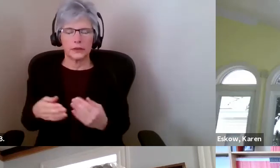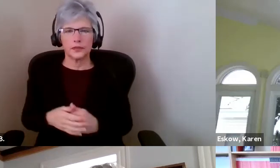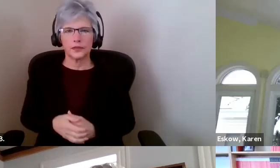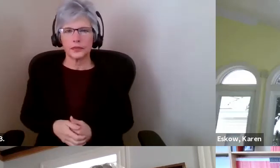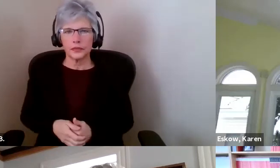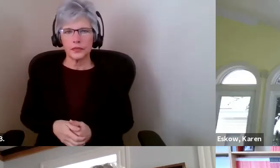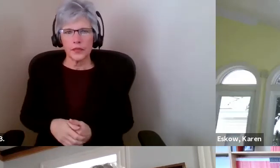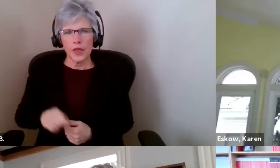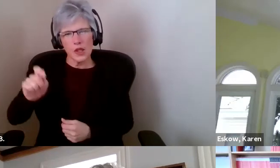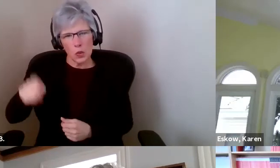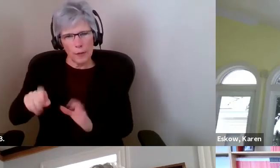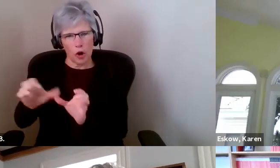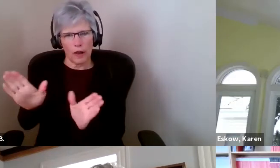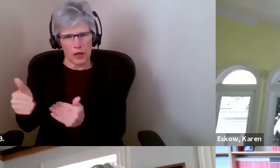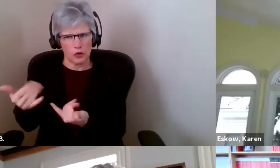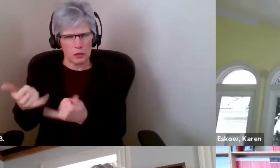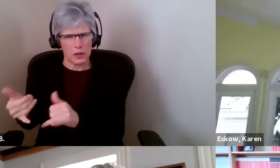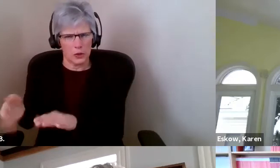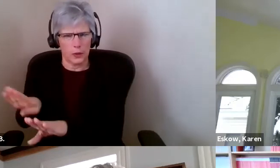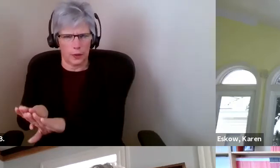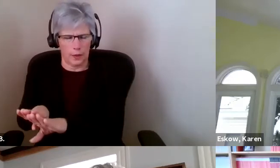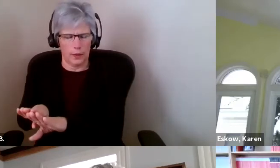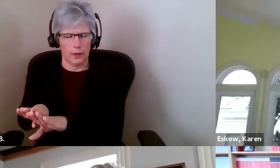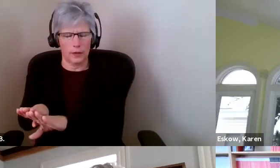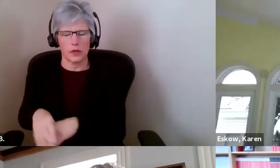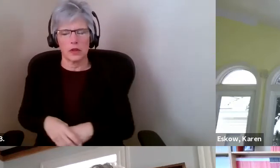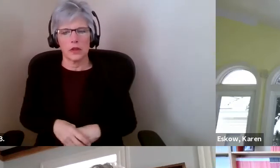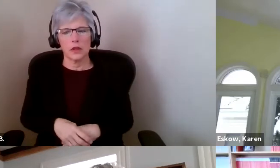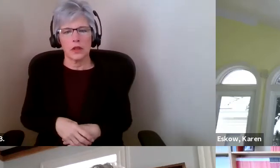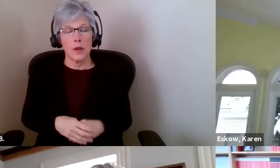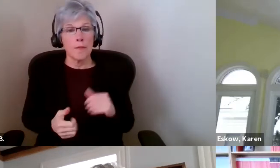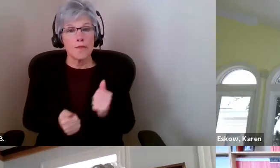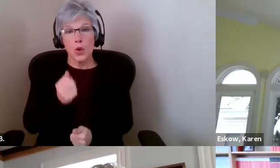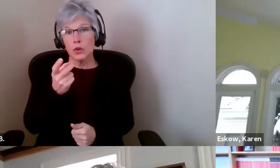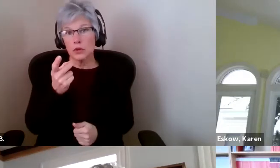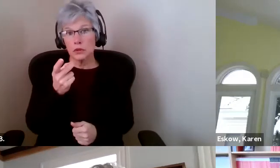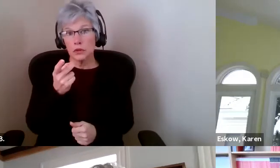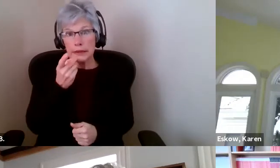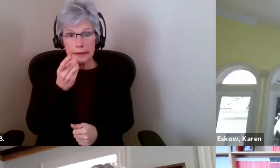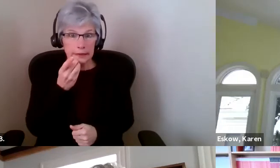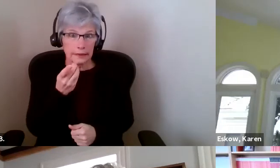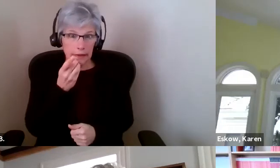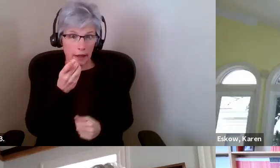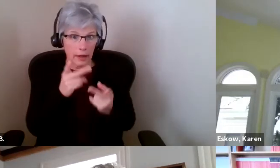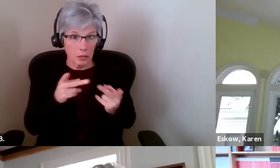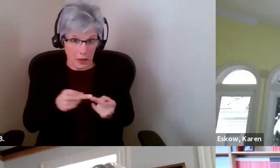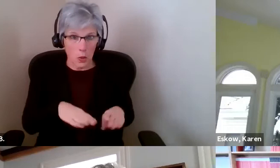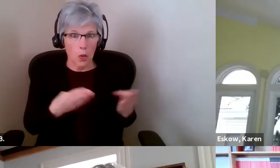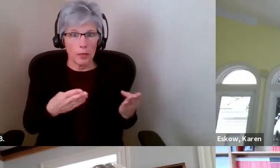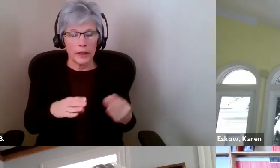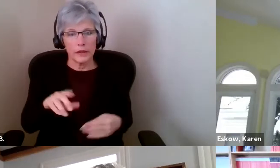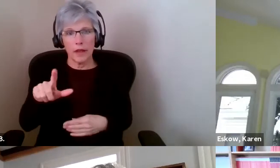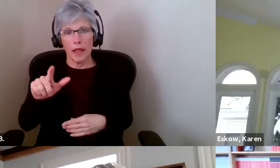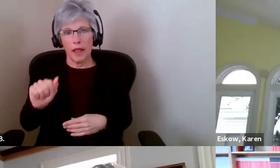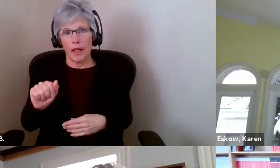still closed. It is my understanding that most of the dining facilities are open right now. The LA Cafe is